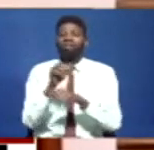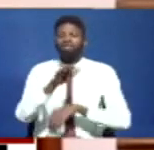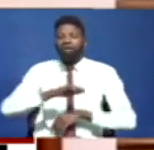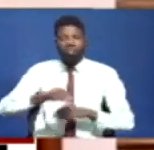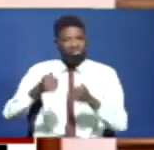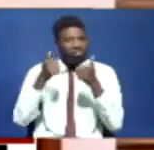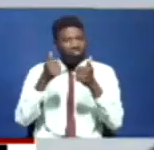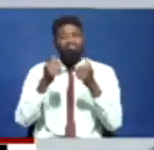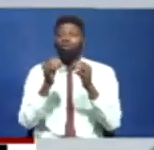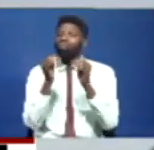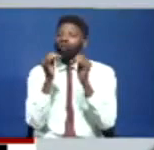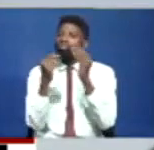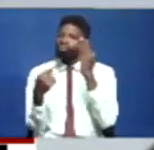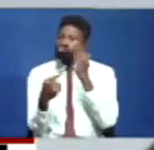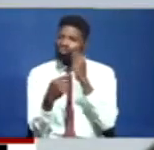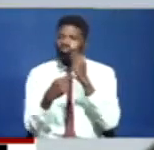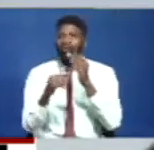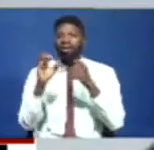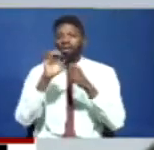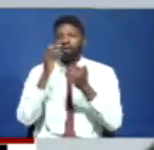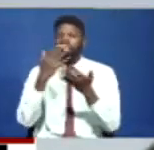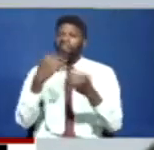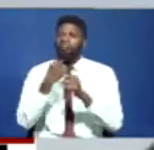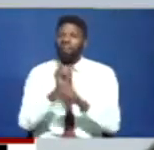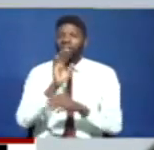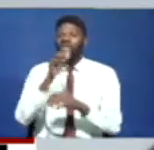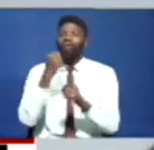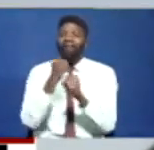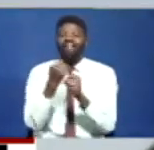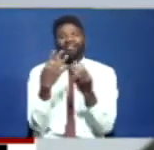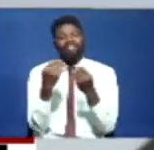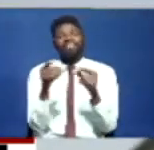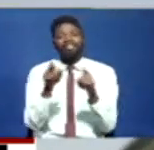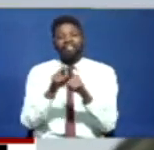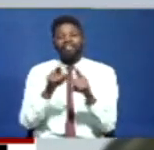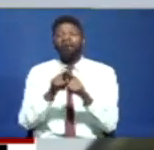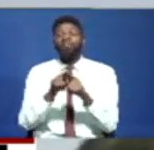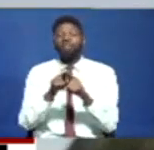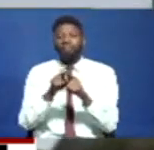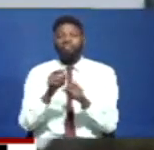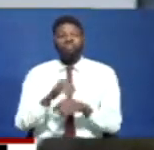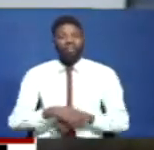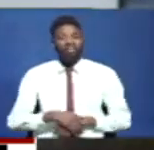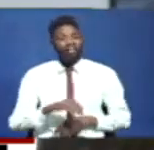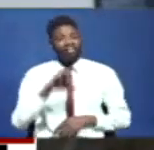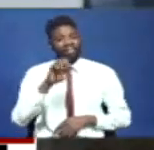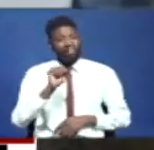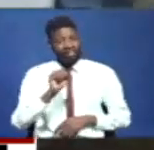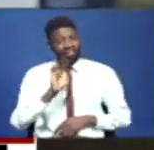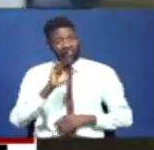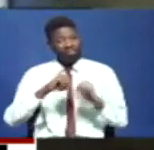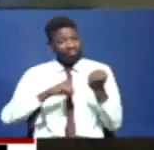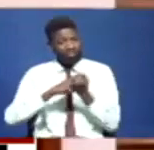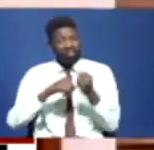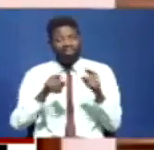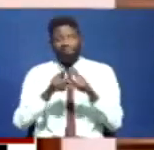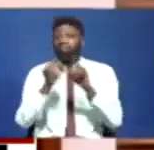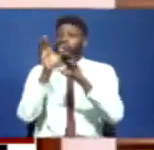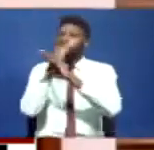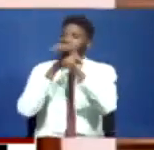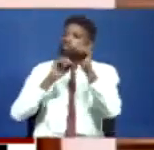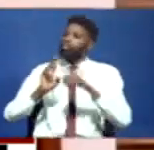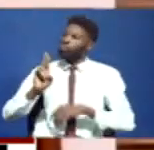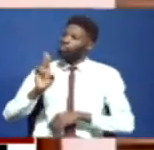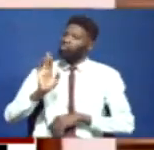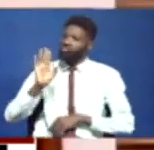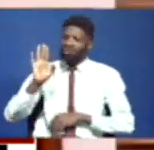easier and more rewarding. Bwana CS, with your support and President Uhuru Kenyatta administration,